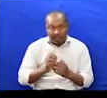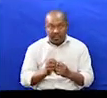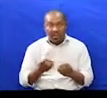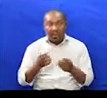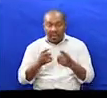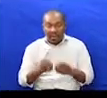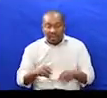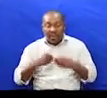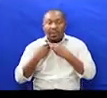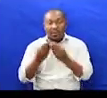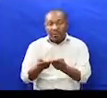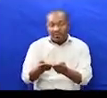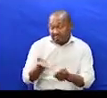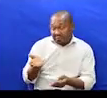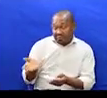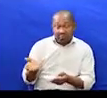the theory